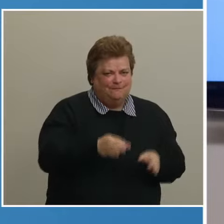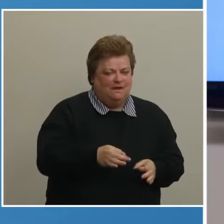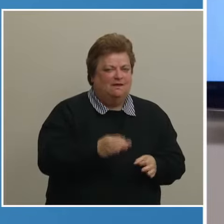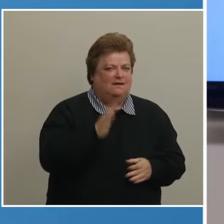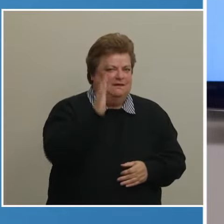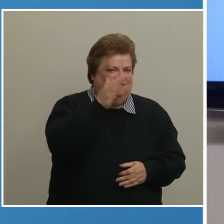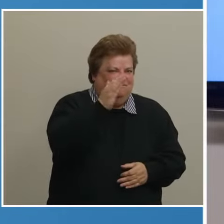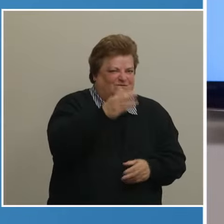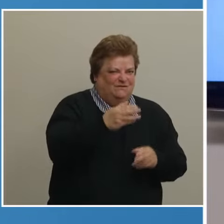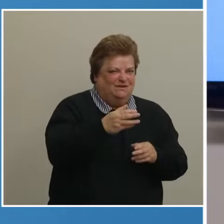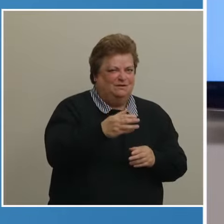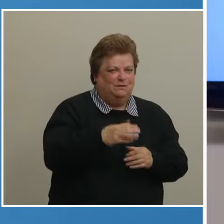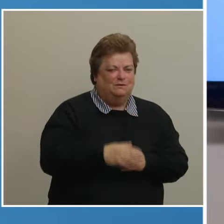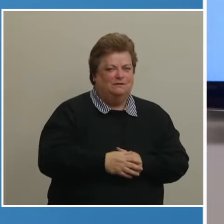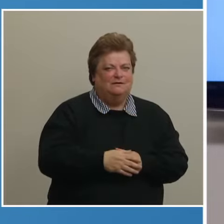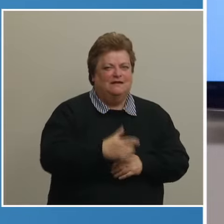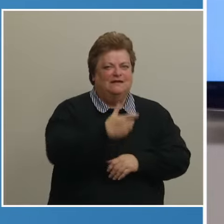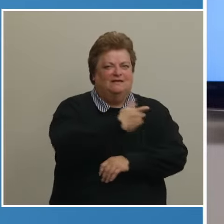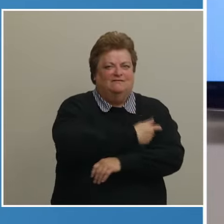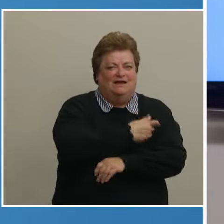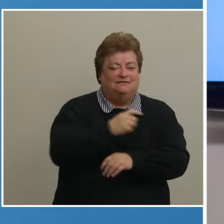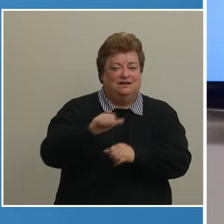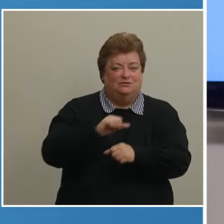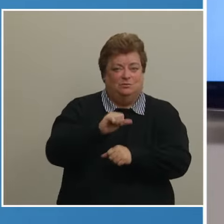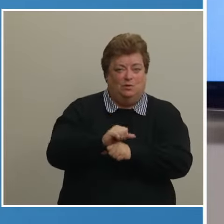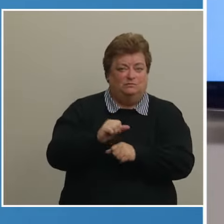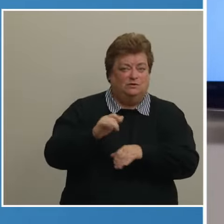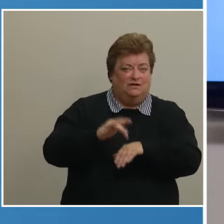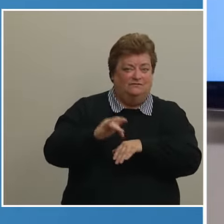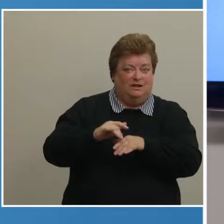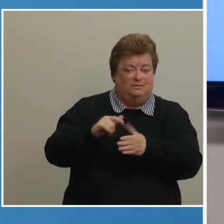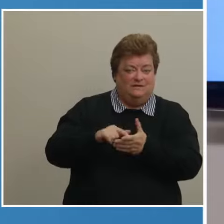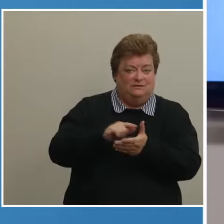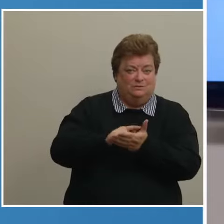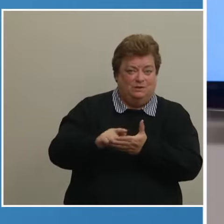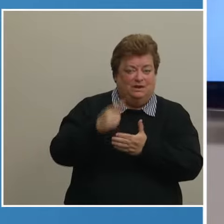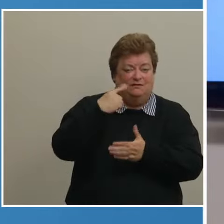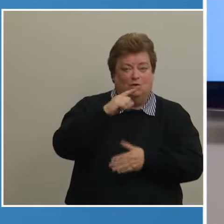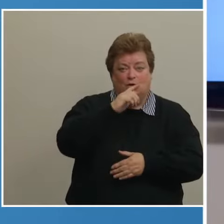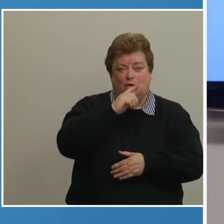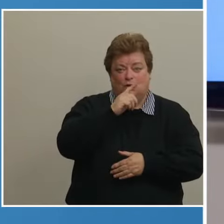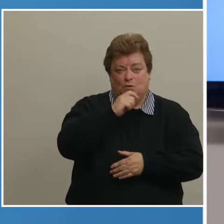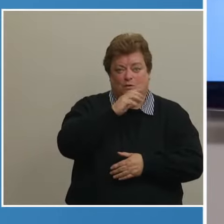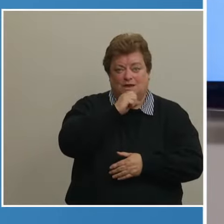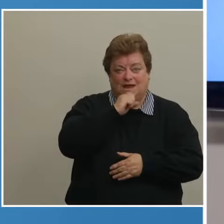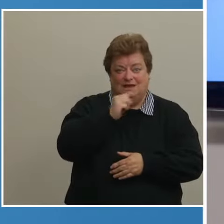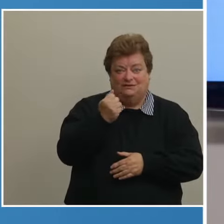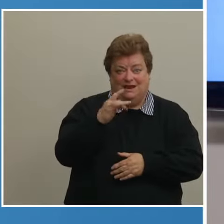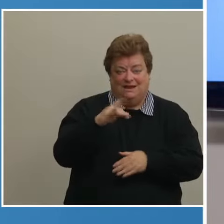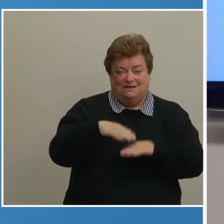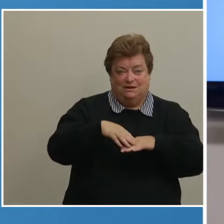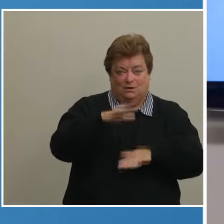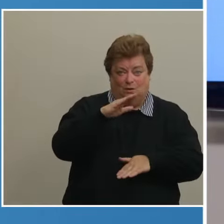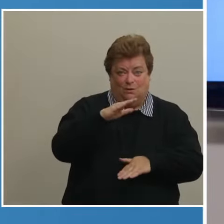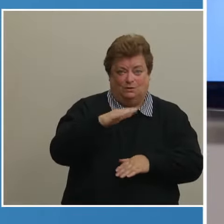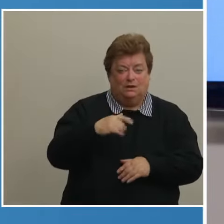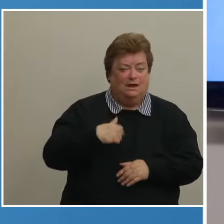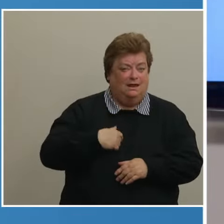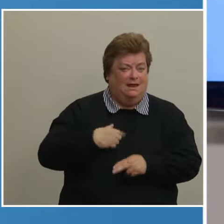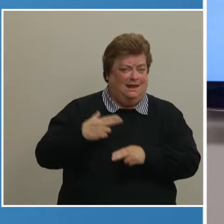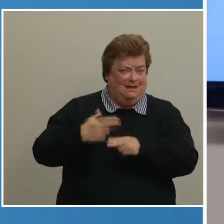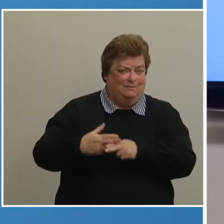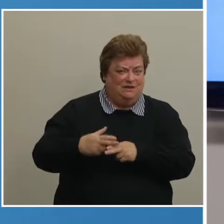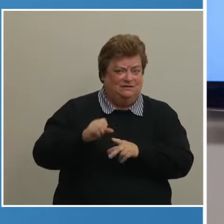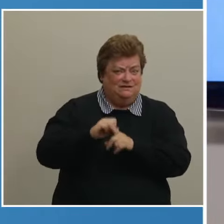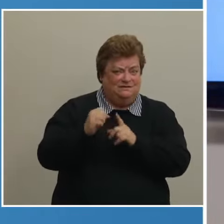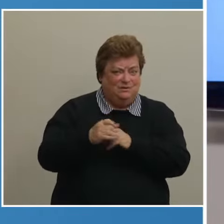future. Vaccination appointments are available this week for residents age 18 and older. As I mentioned, the